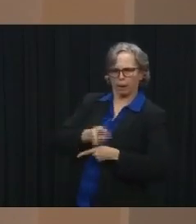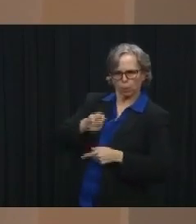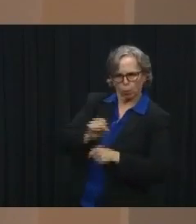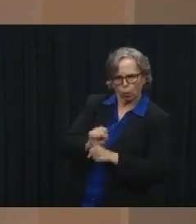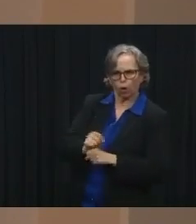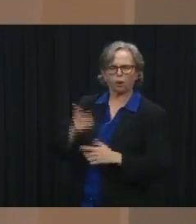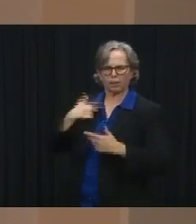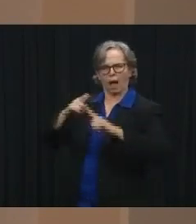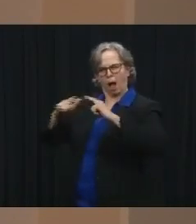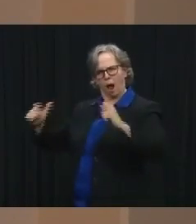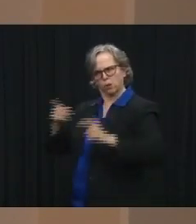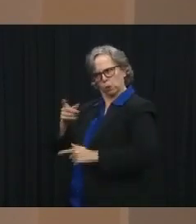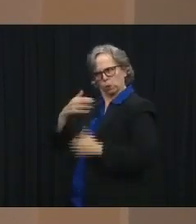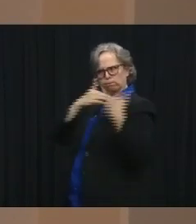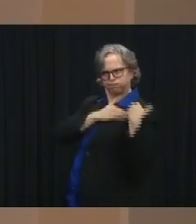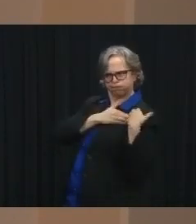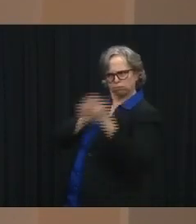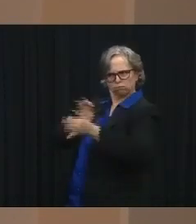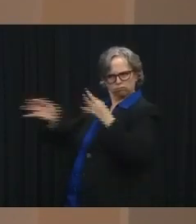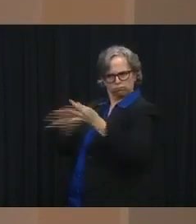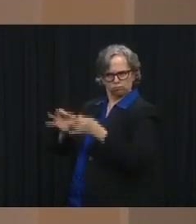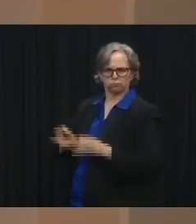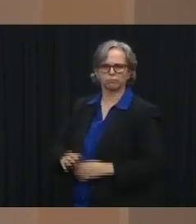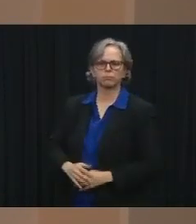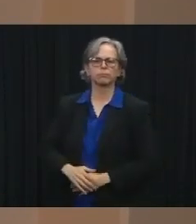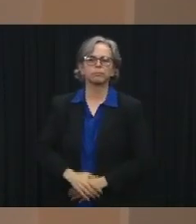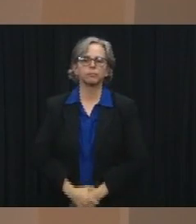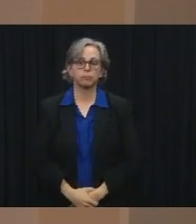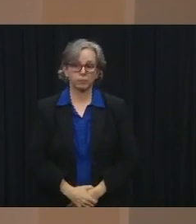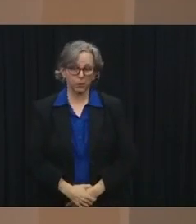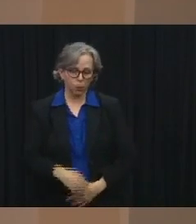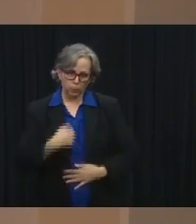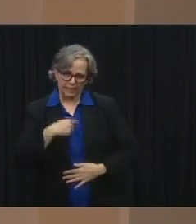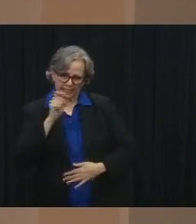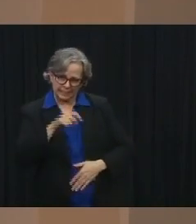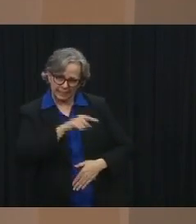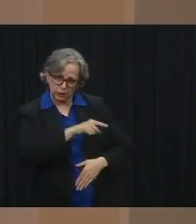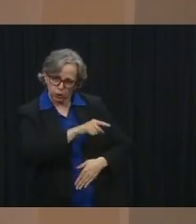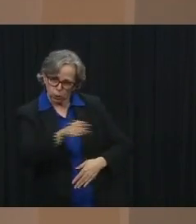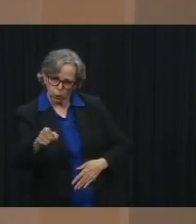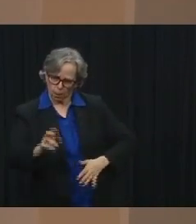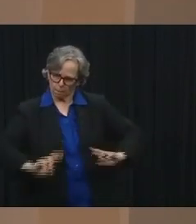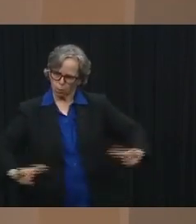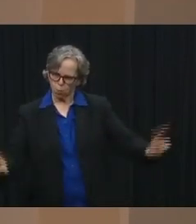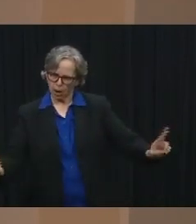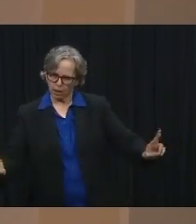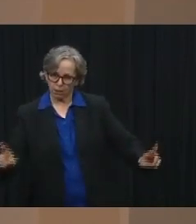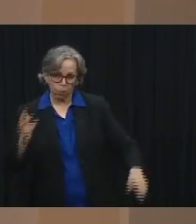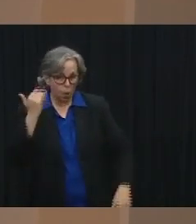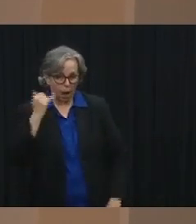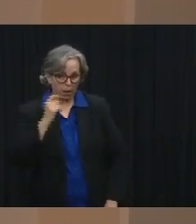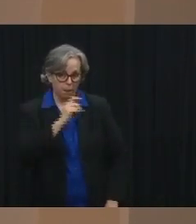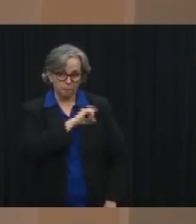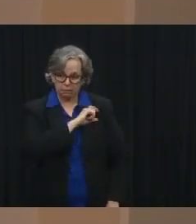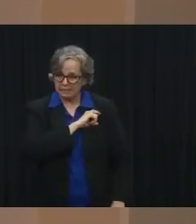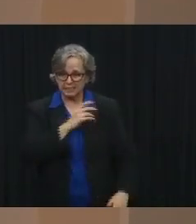we just need you to be prepared in case you get a question from an